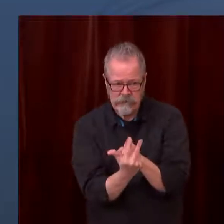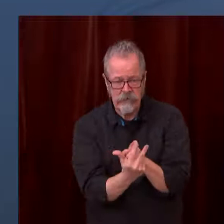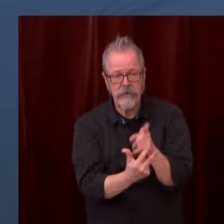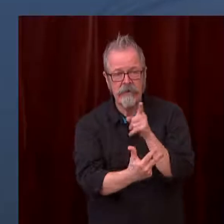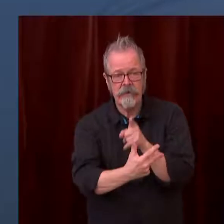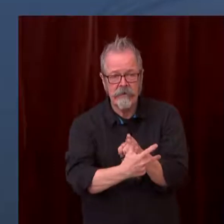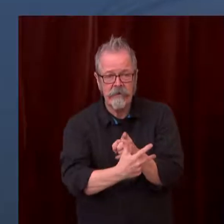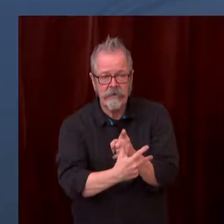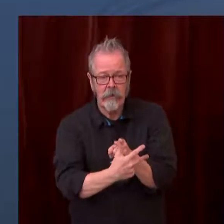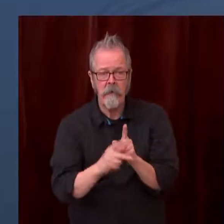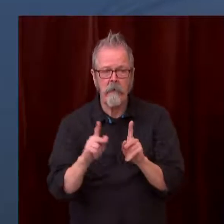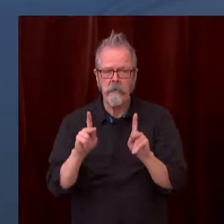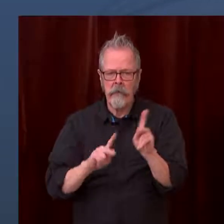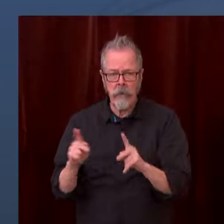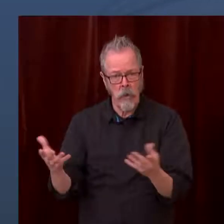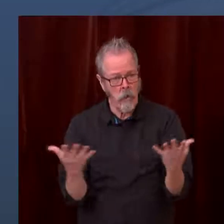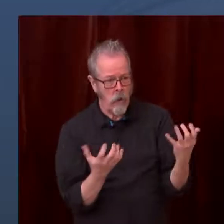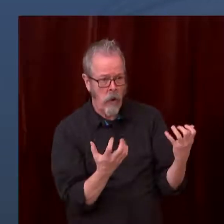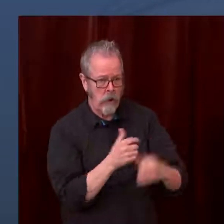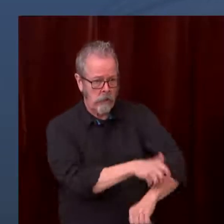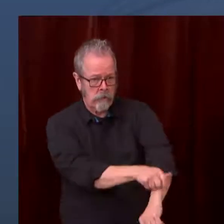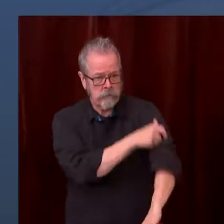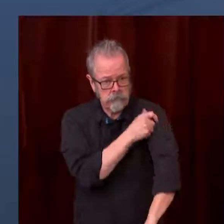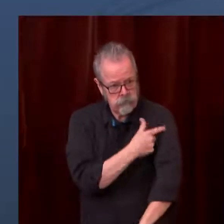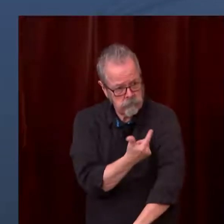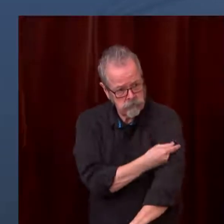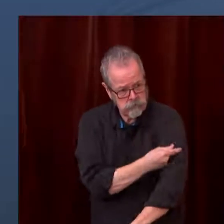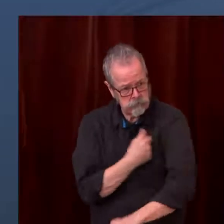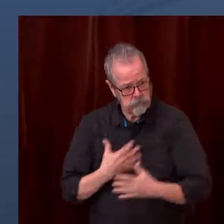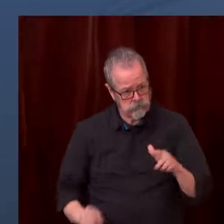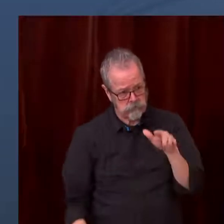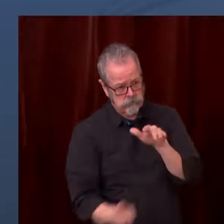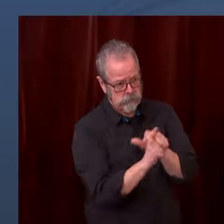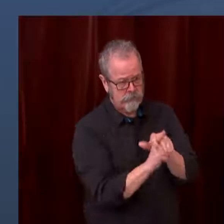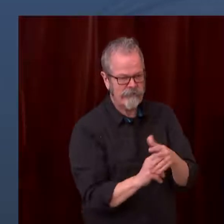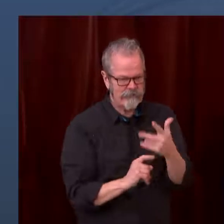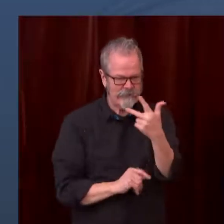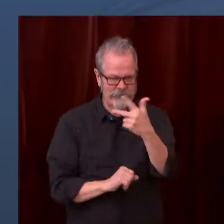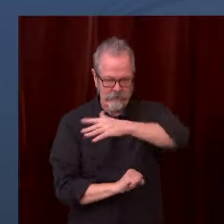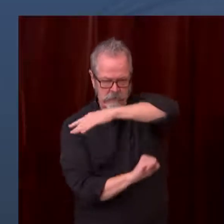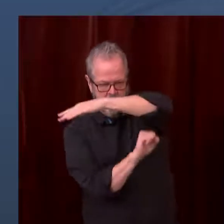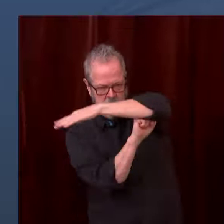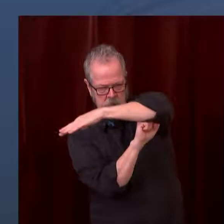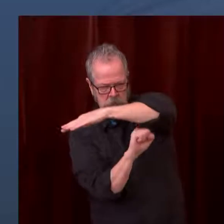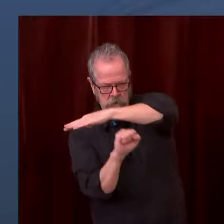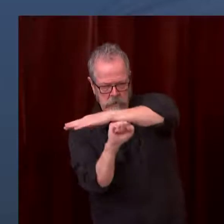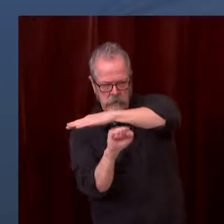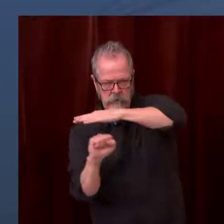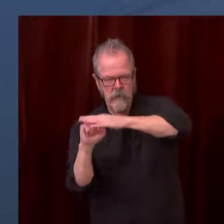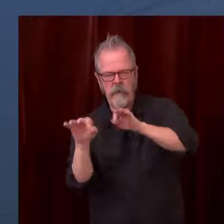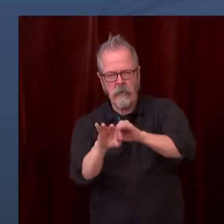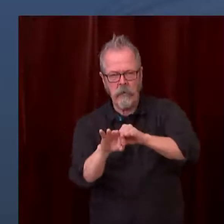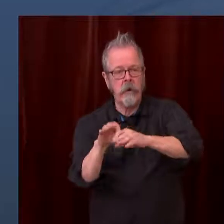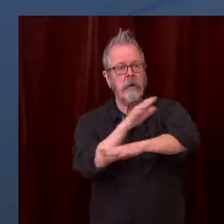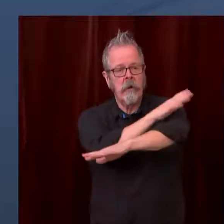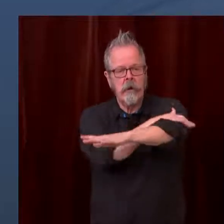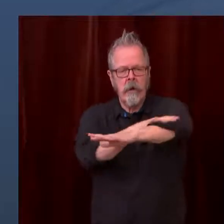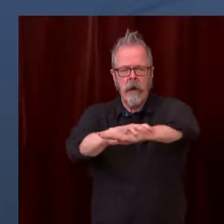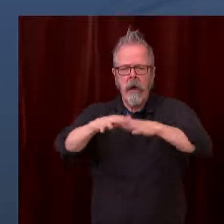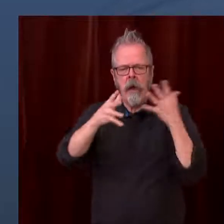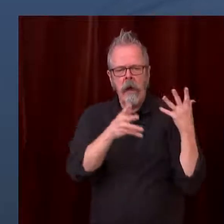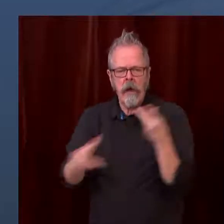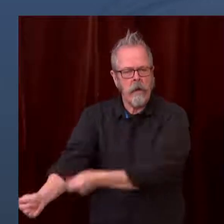supply increases and the logistics become the challenge. And then later on, there will be times where we see that supply